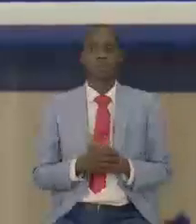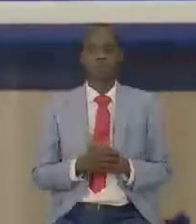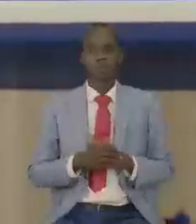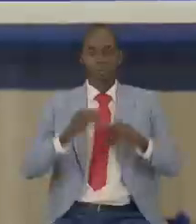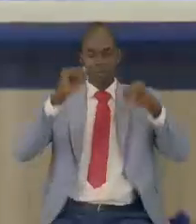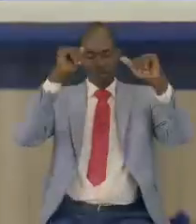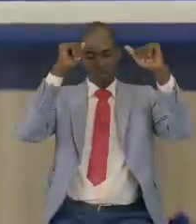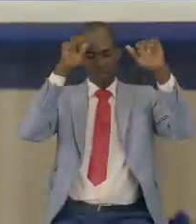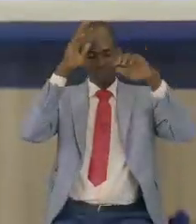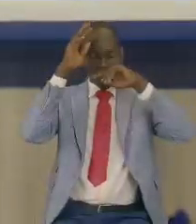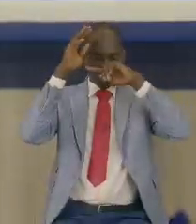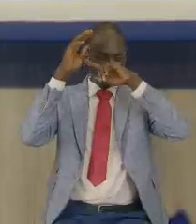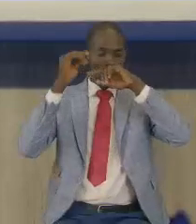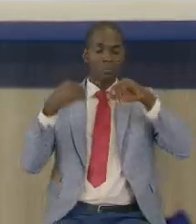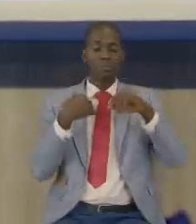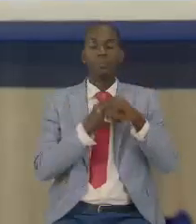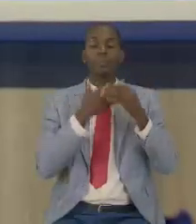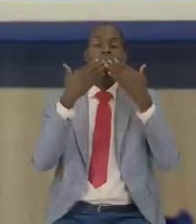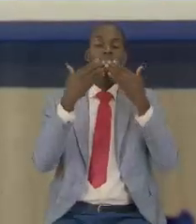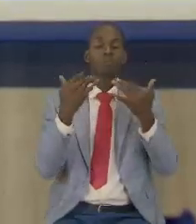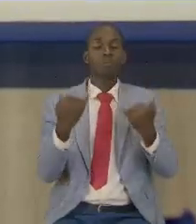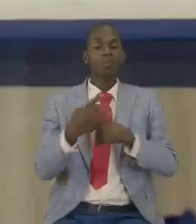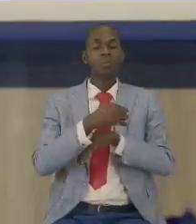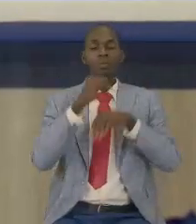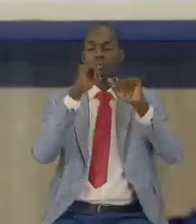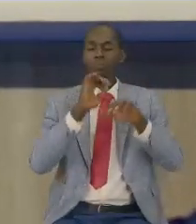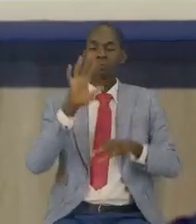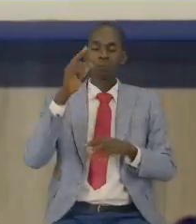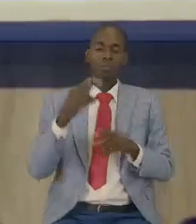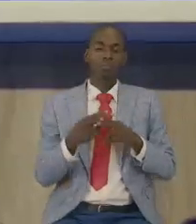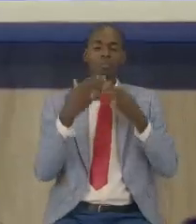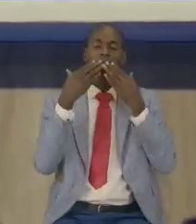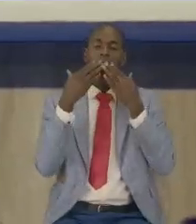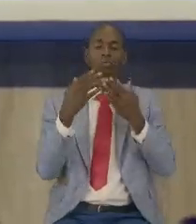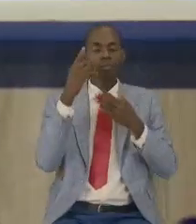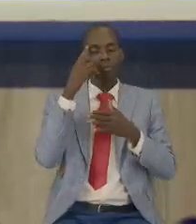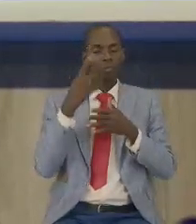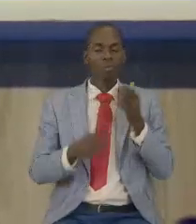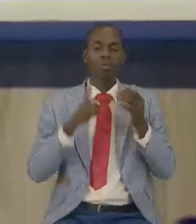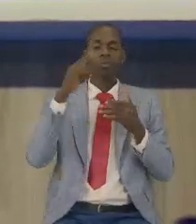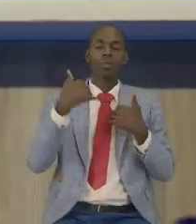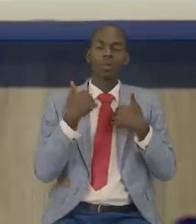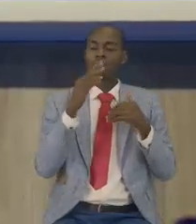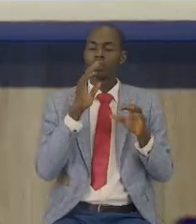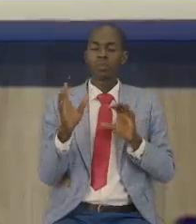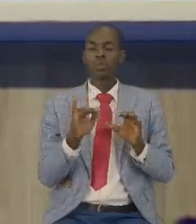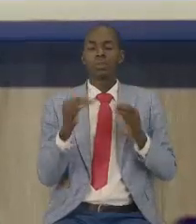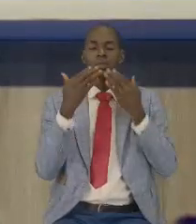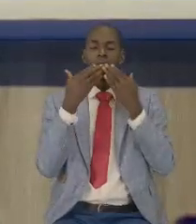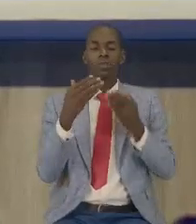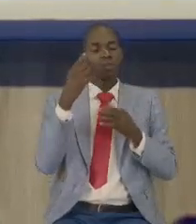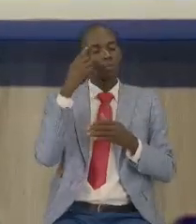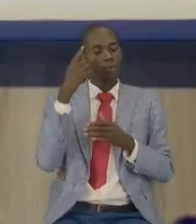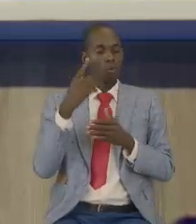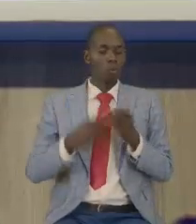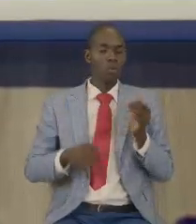your name. Thank you for what you've been doing. Thank you for what you will do here